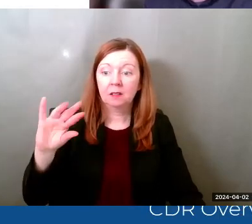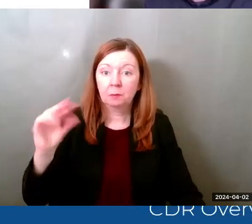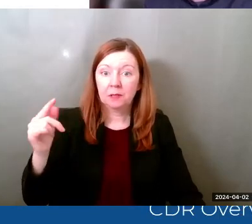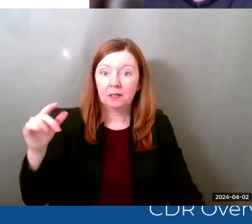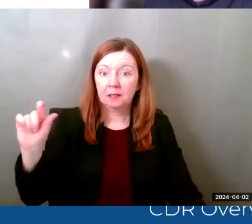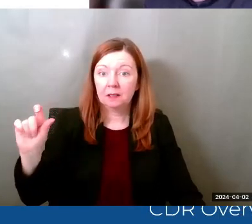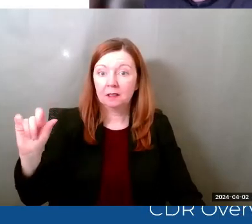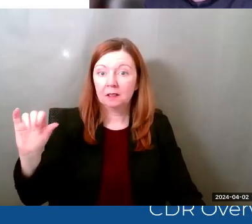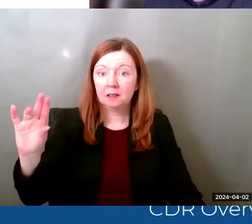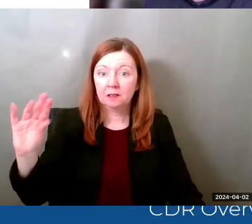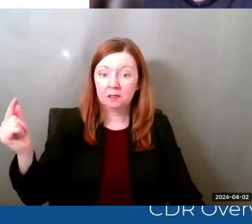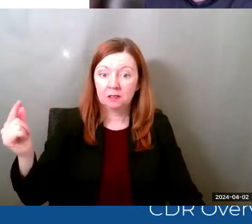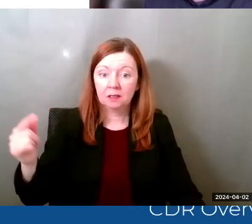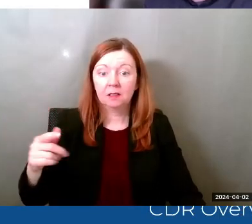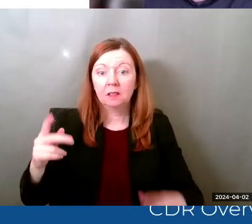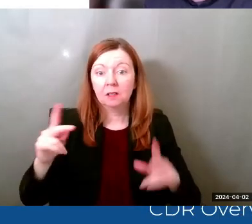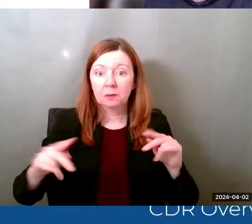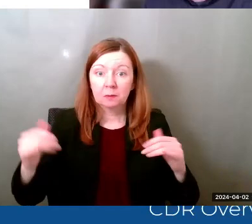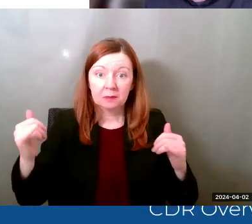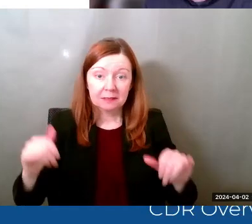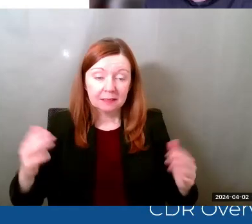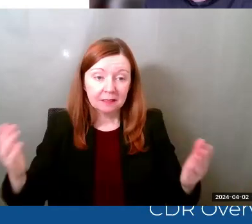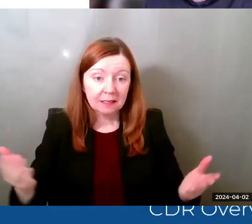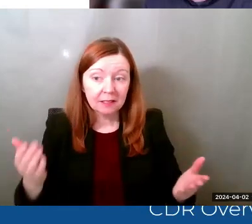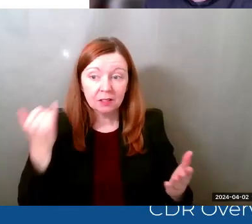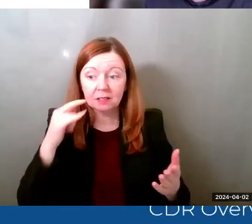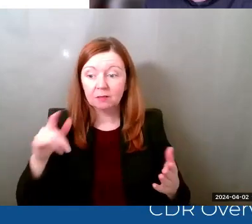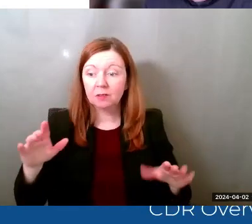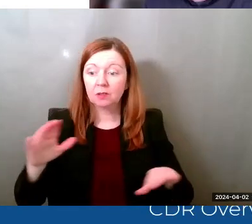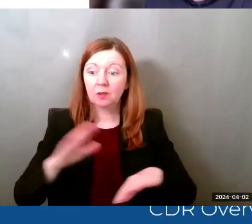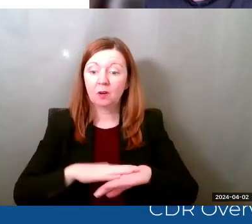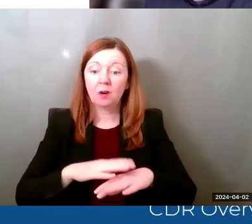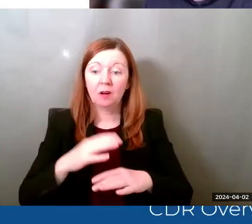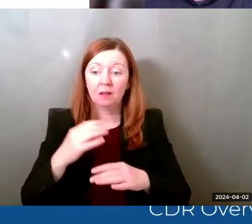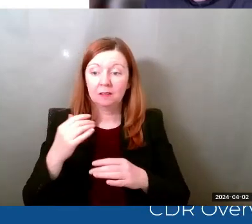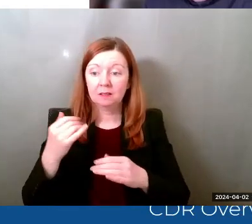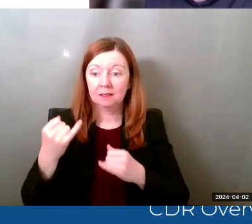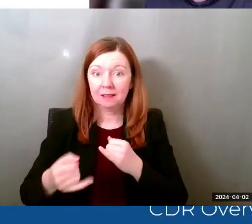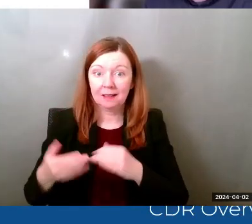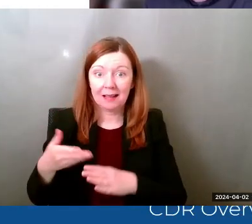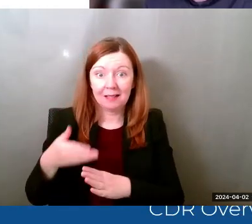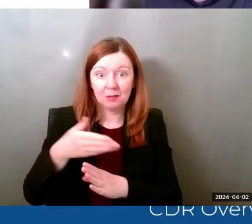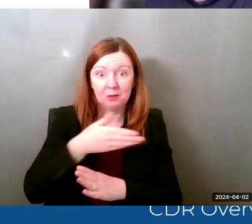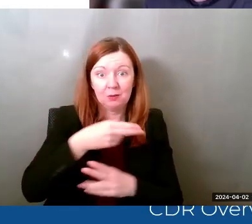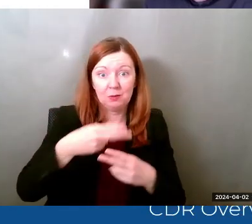the attendee list, if you are on either of the last two